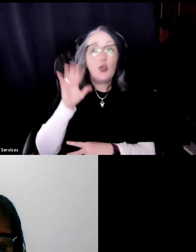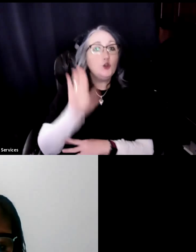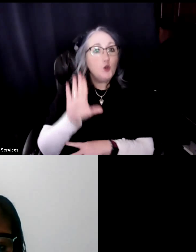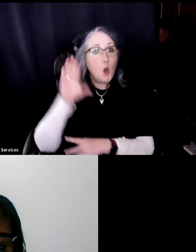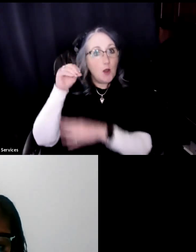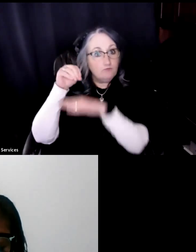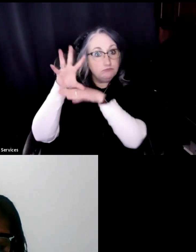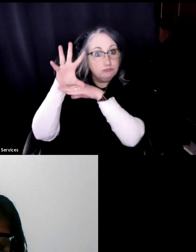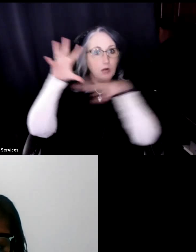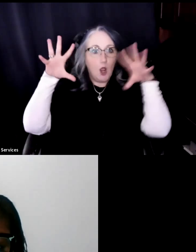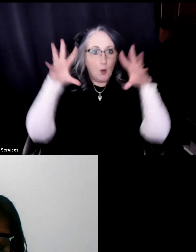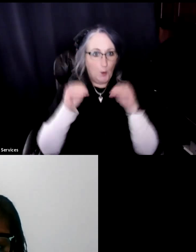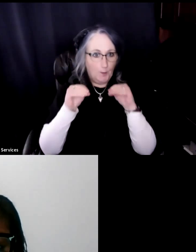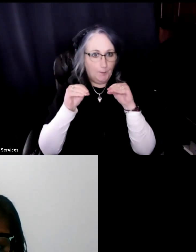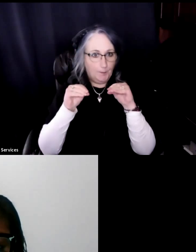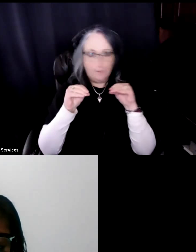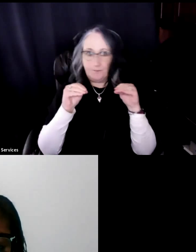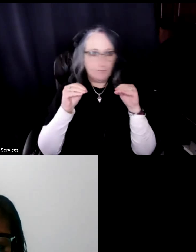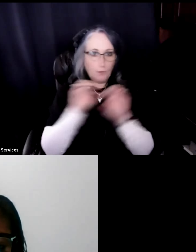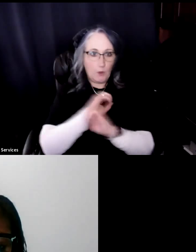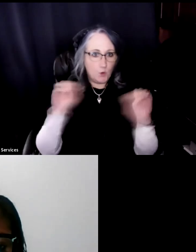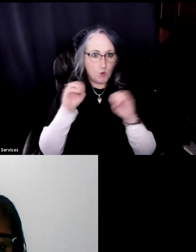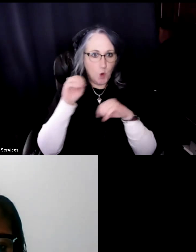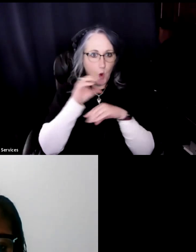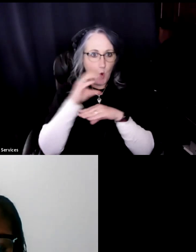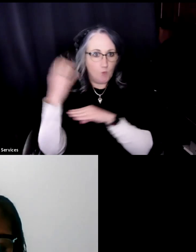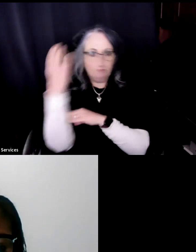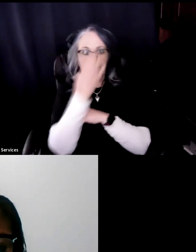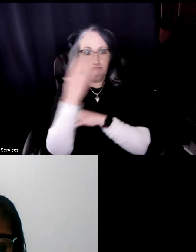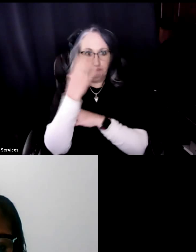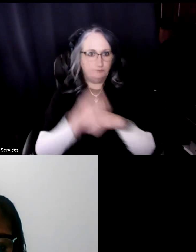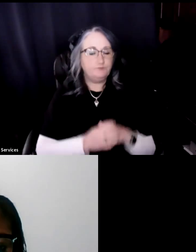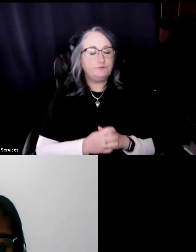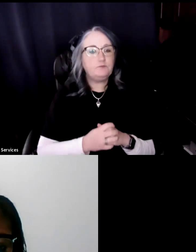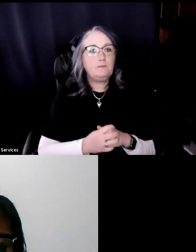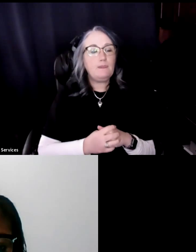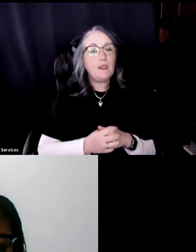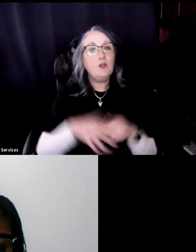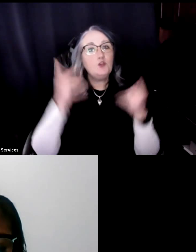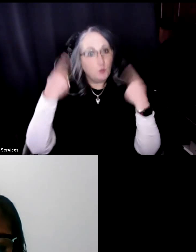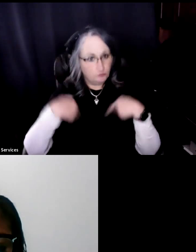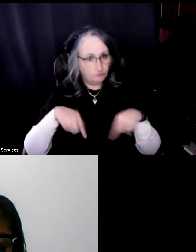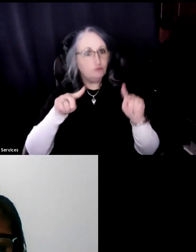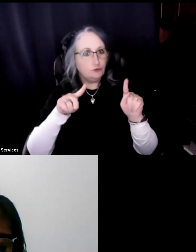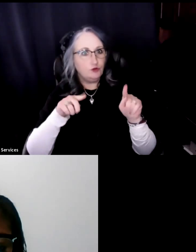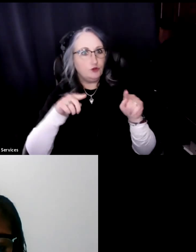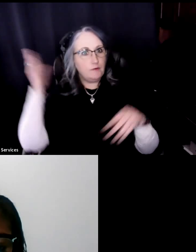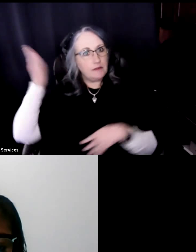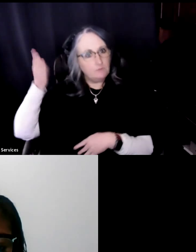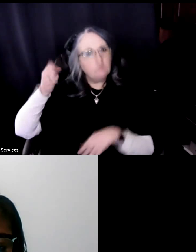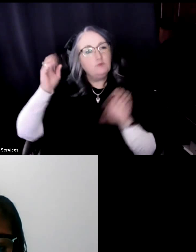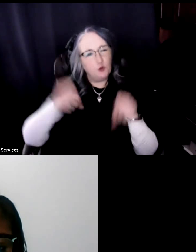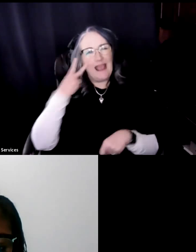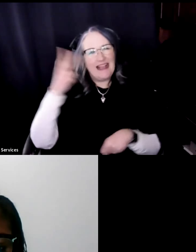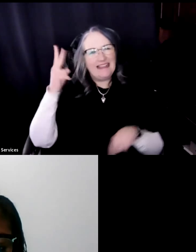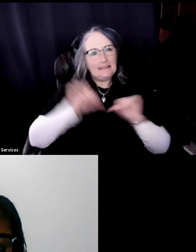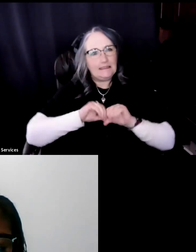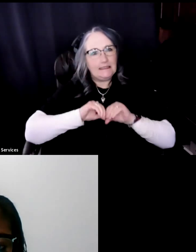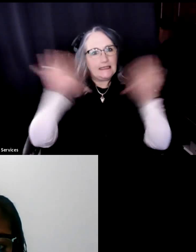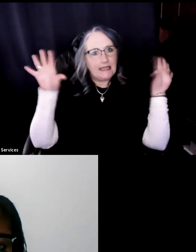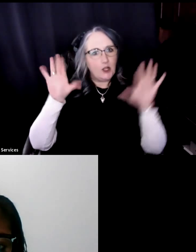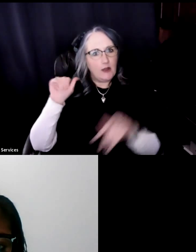be maximized while it is taking place, while someone is speaking. For participants who are blind or low